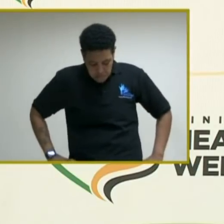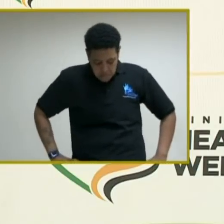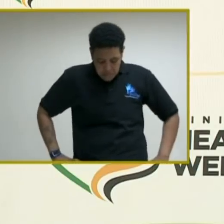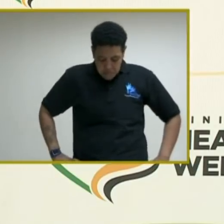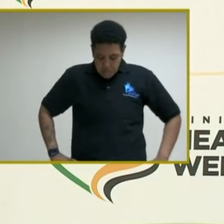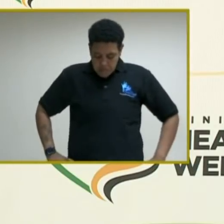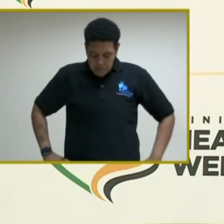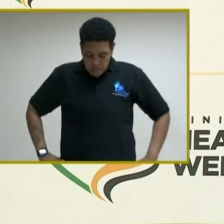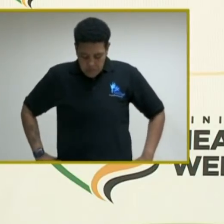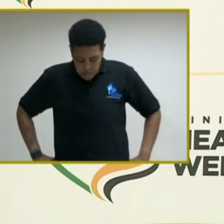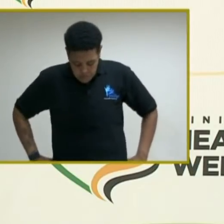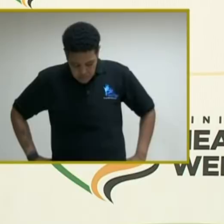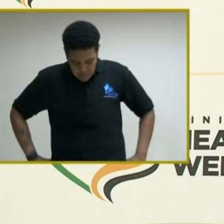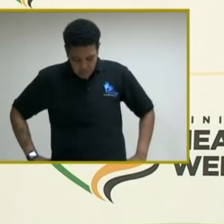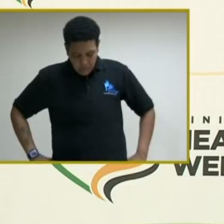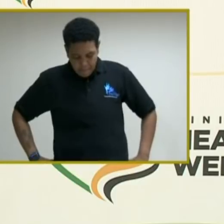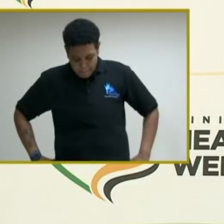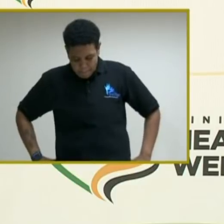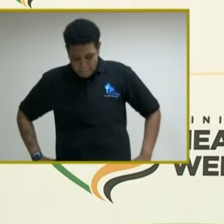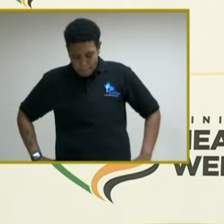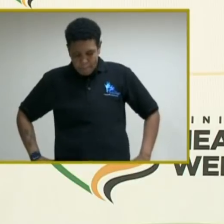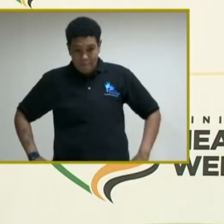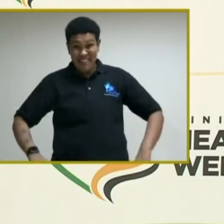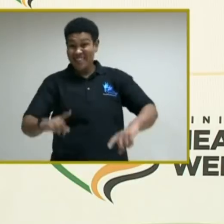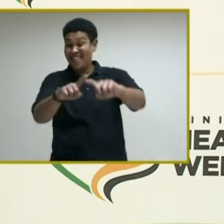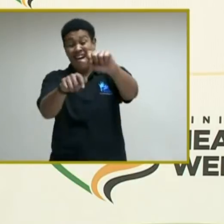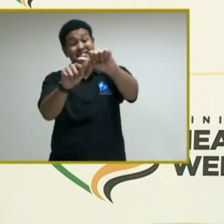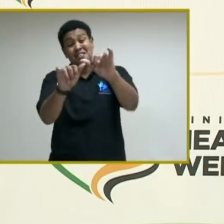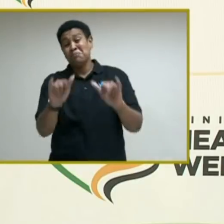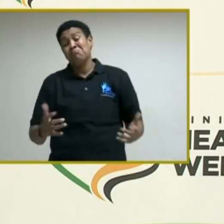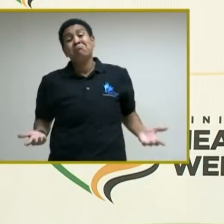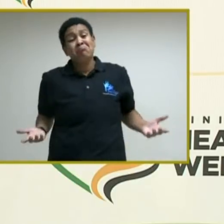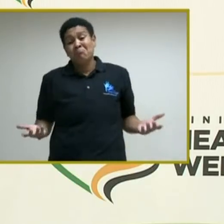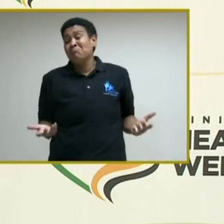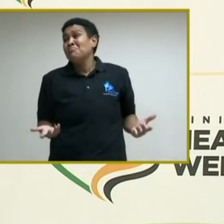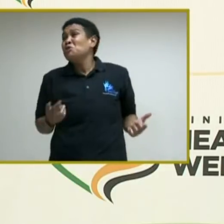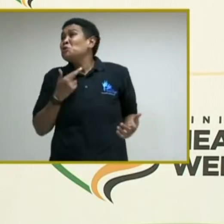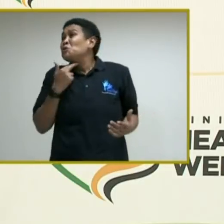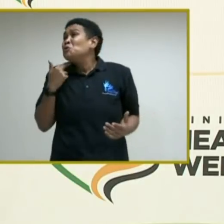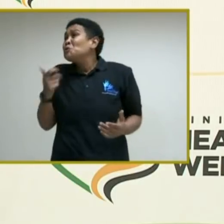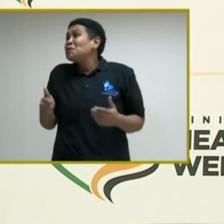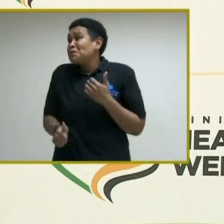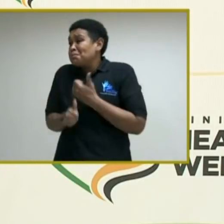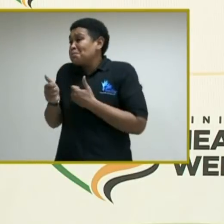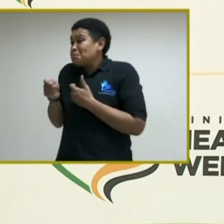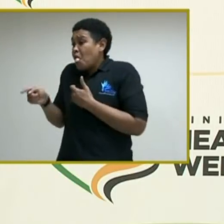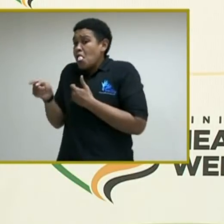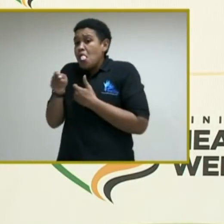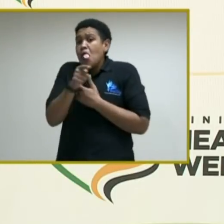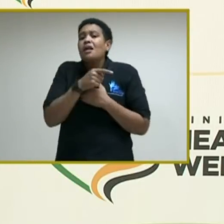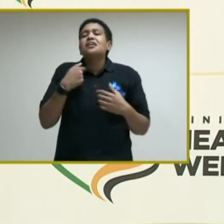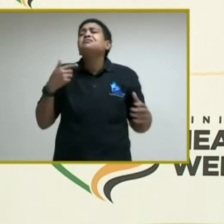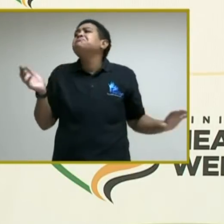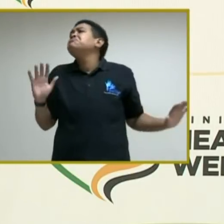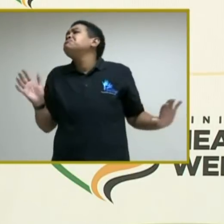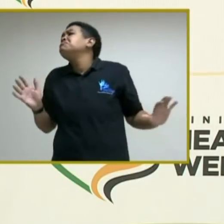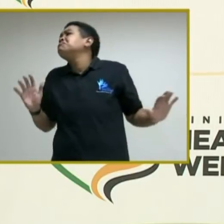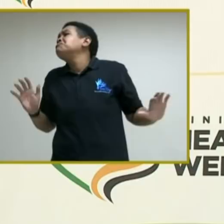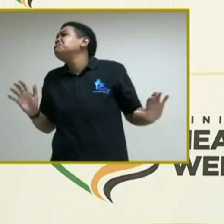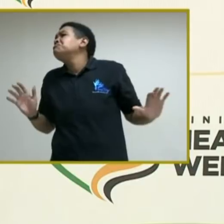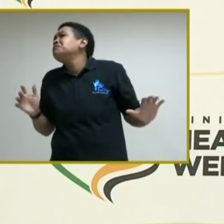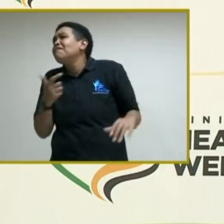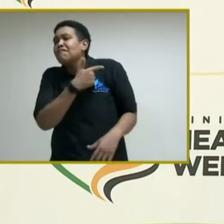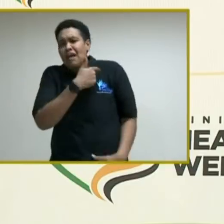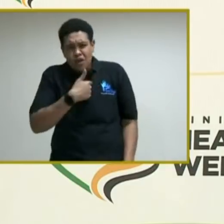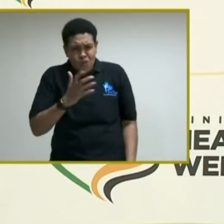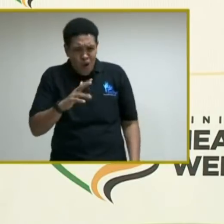have persons putting others at risk because they have not decided to get vaccinated,